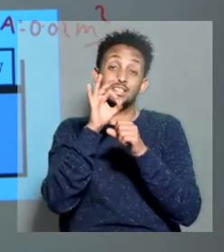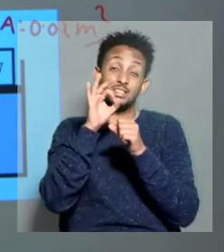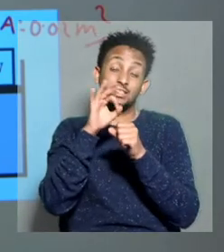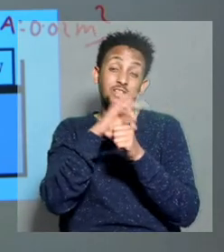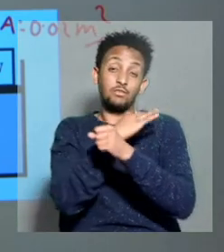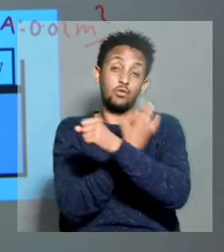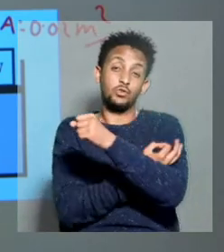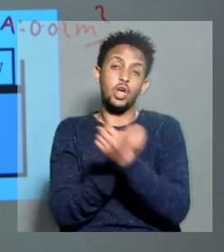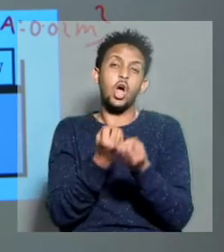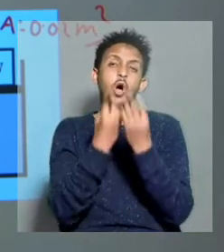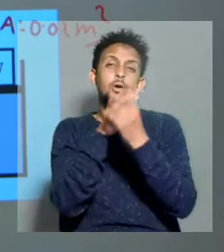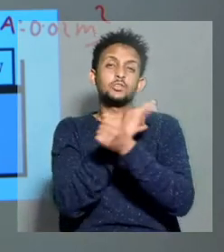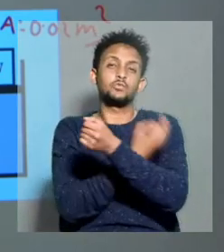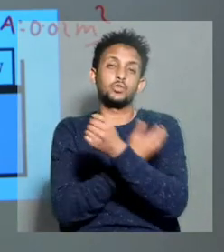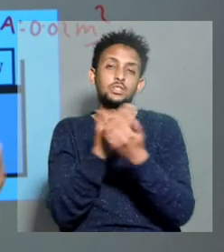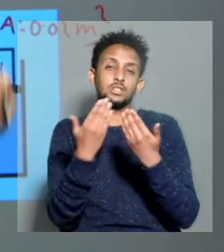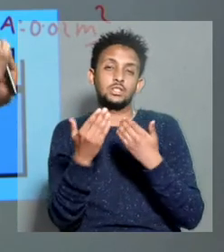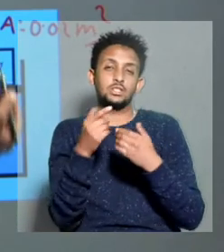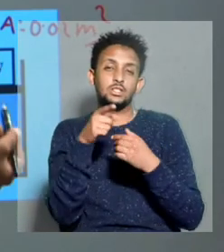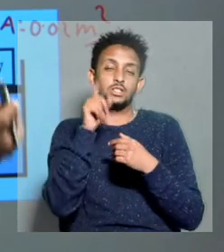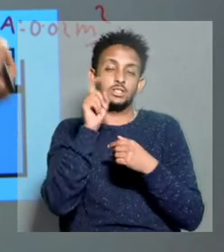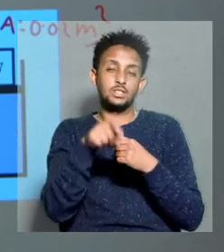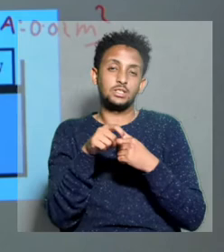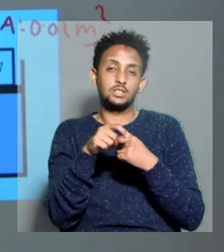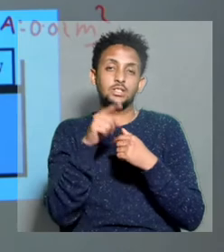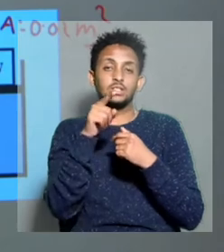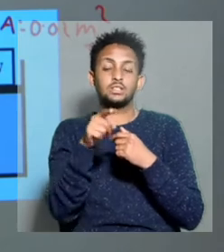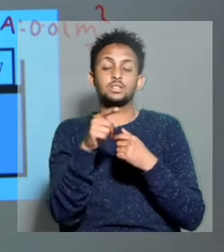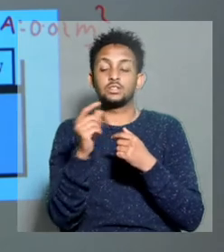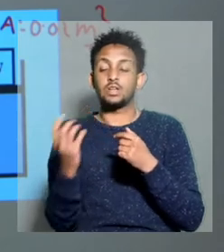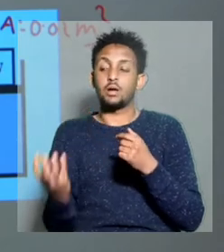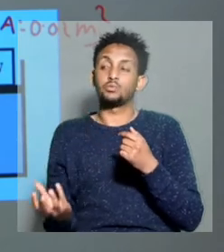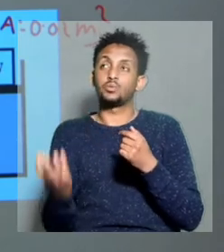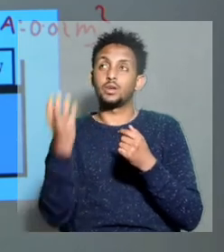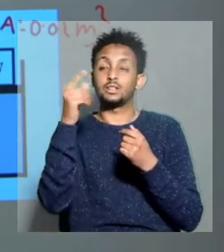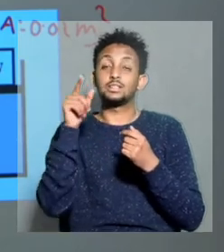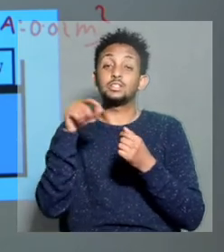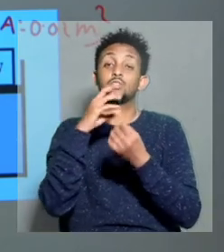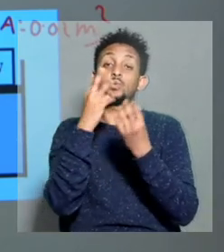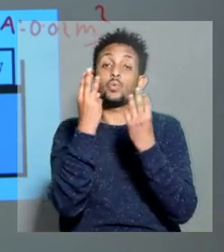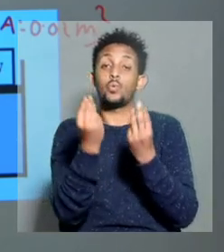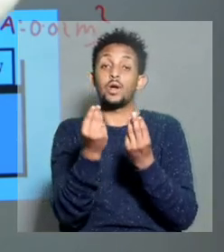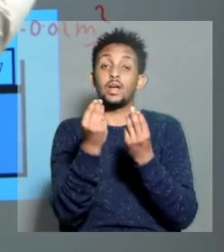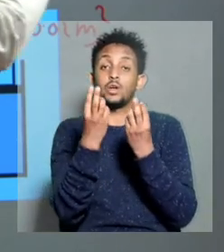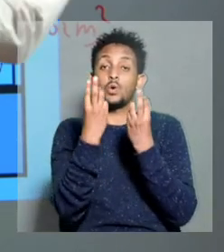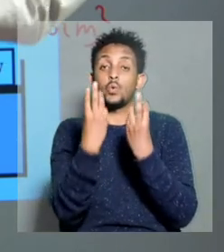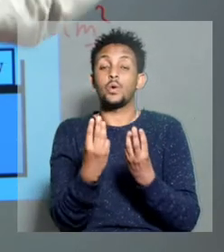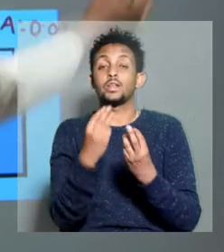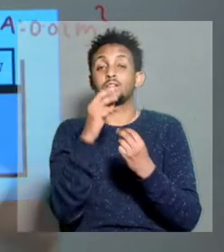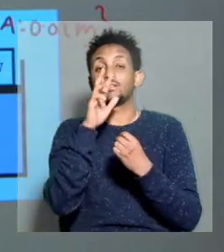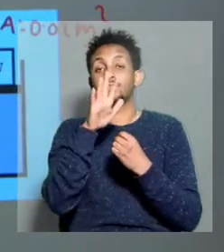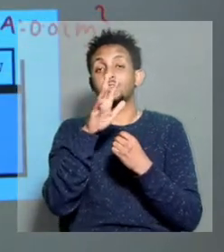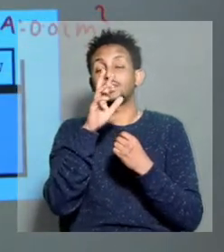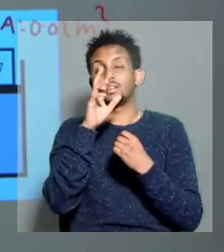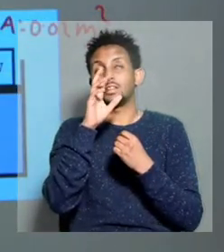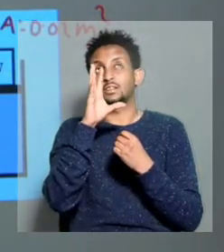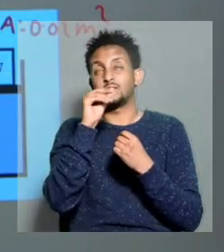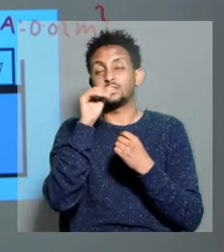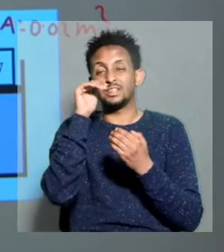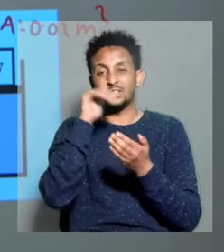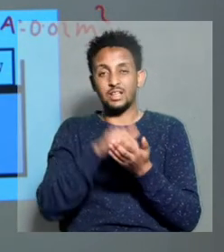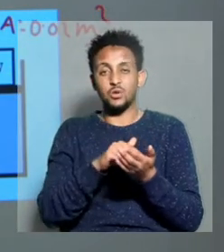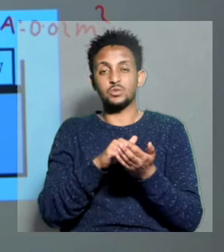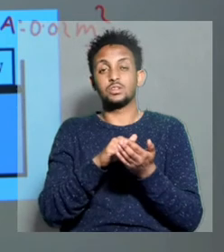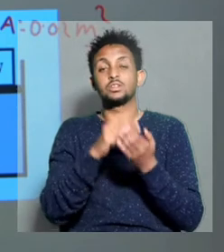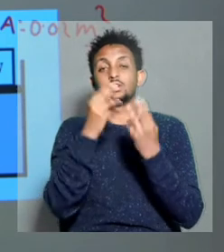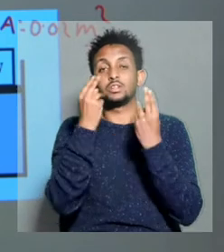F, how much force is needed to lift up this weight. And that weight is given to be 15,000 Newton.